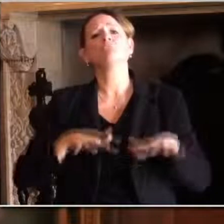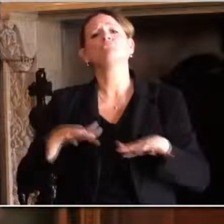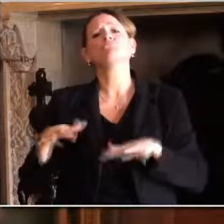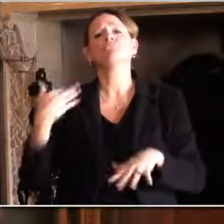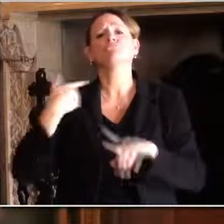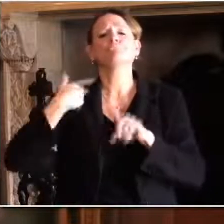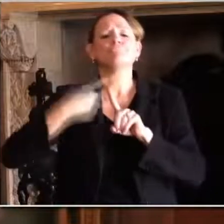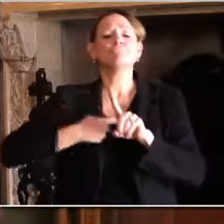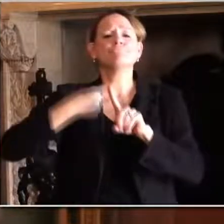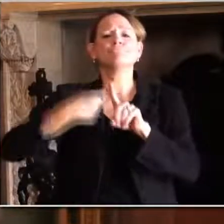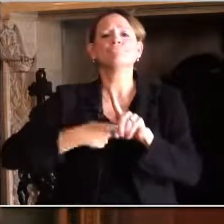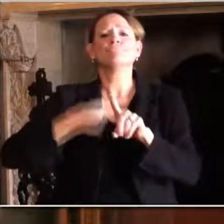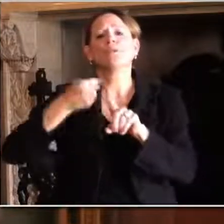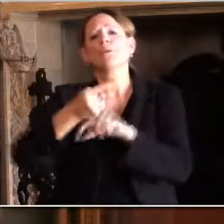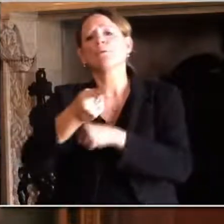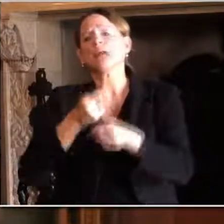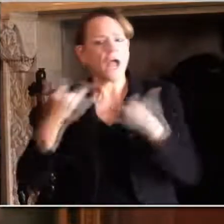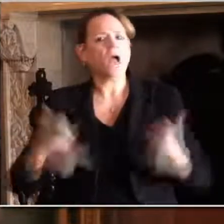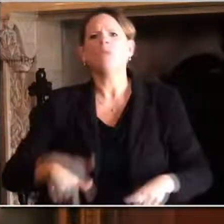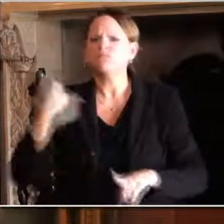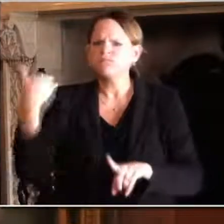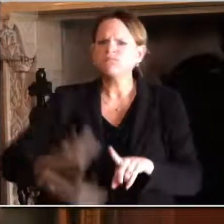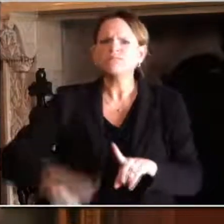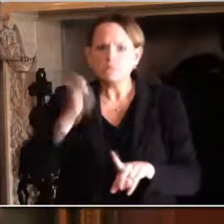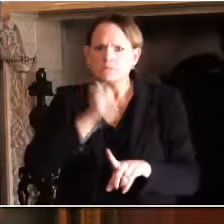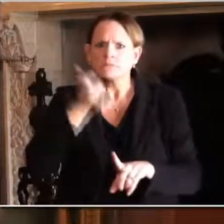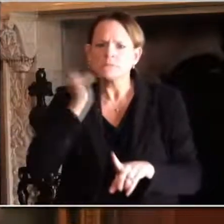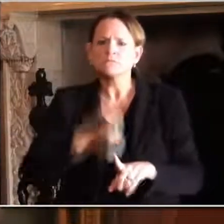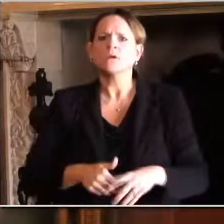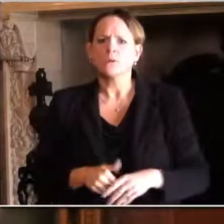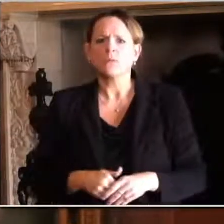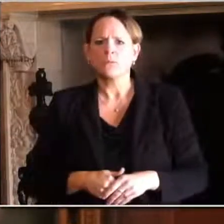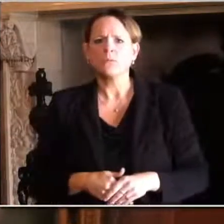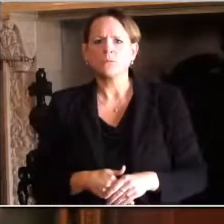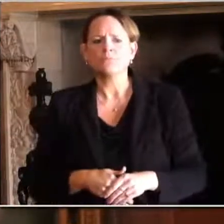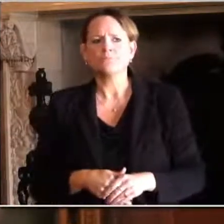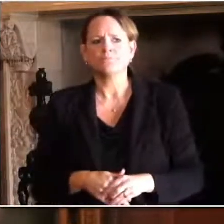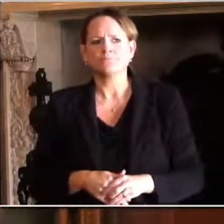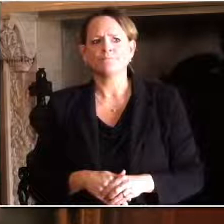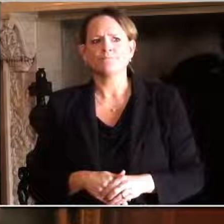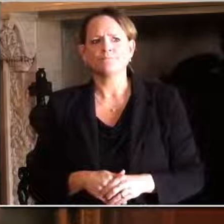we recommend interpreting the data when asked previously in this forum,